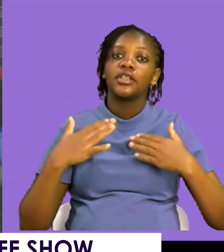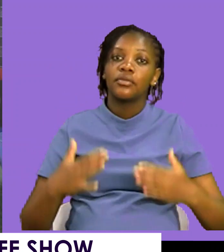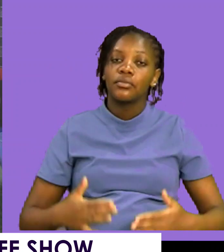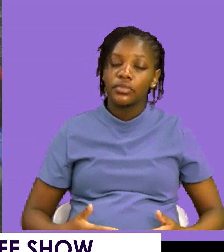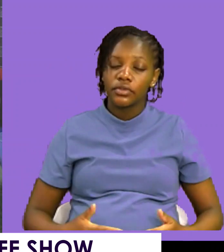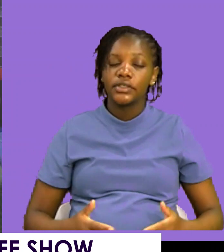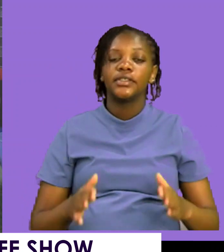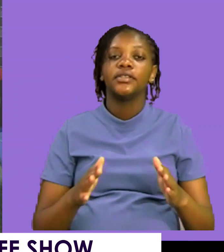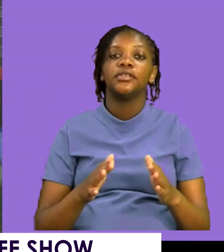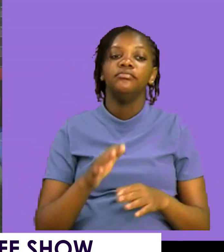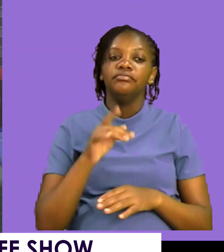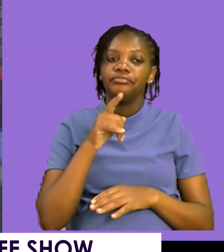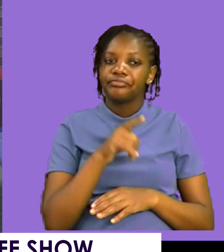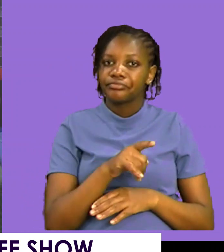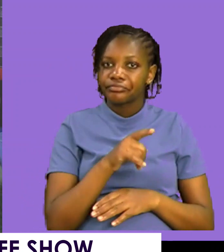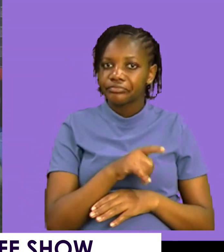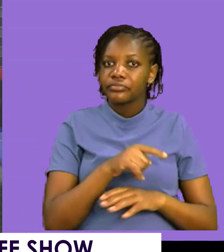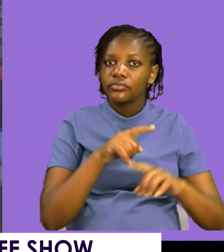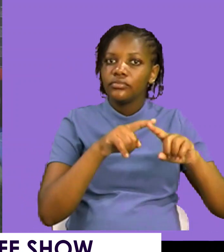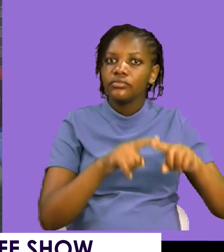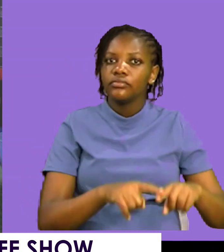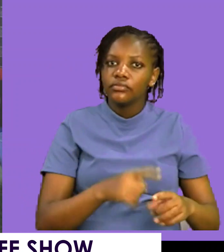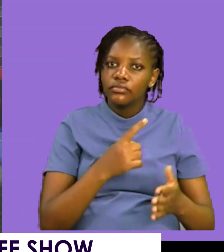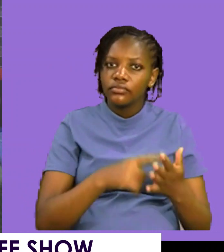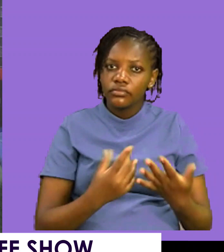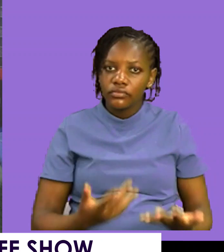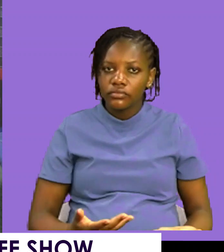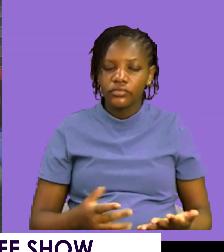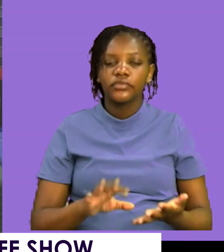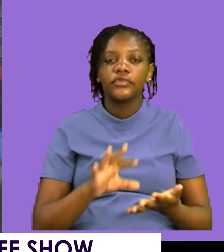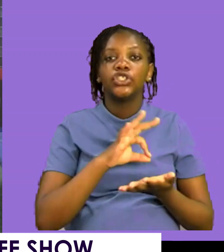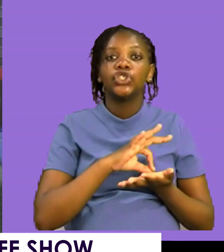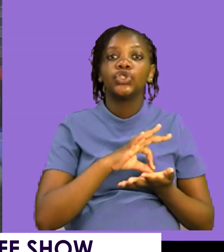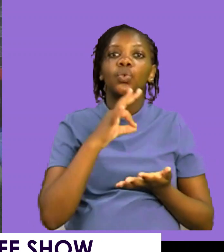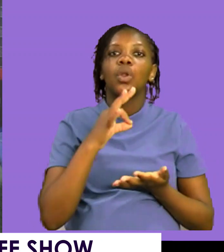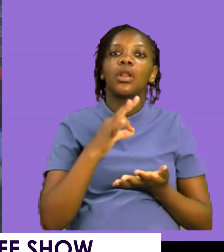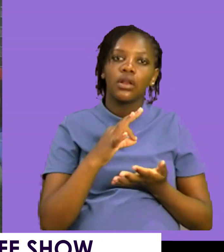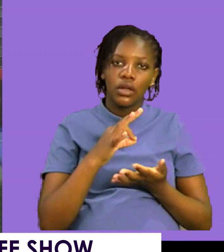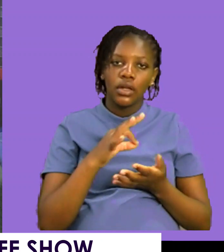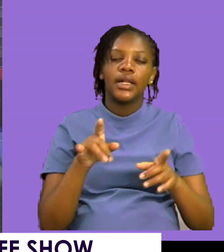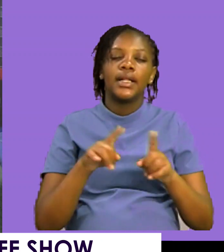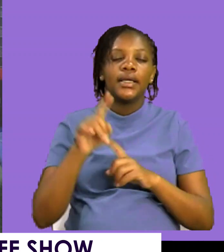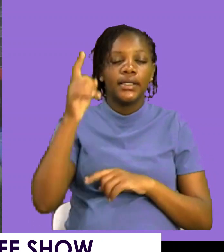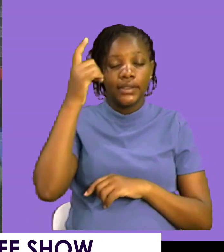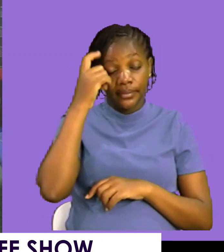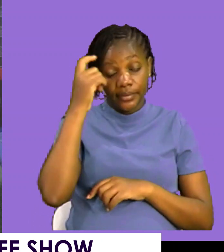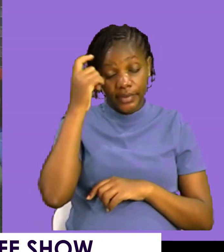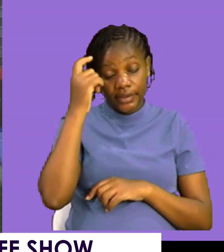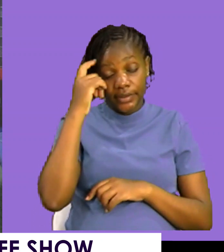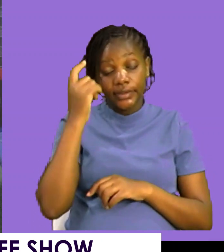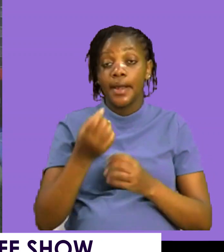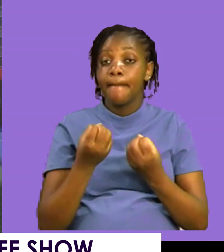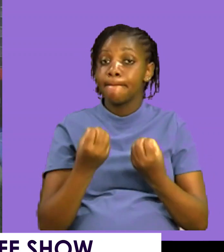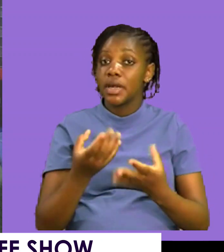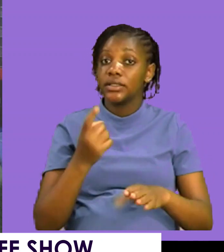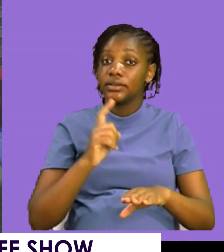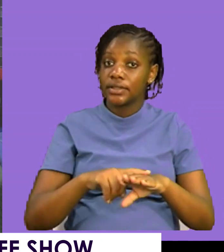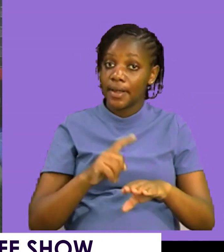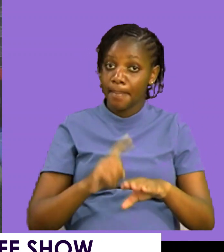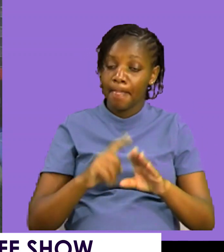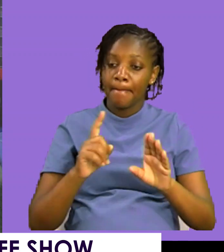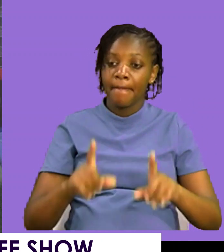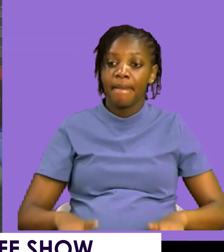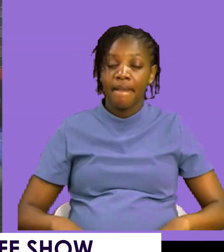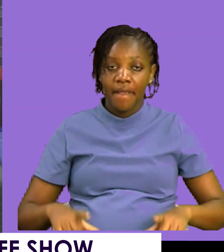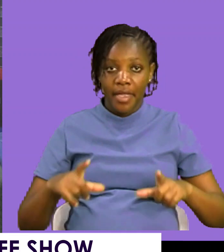are determined by an area of the soul called the mind. Many times, the issues of life